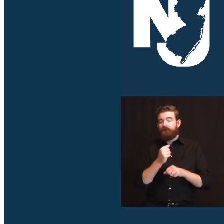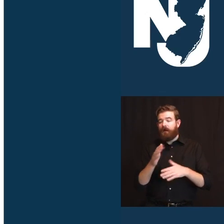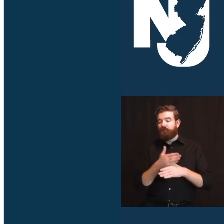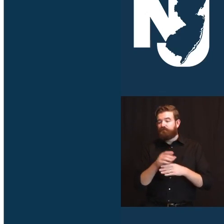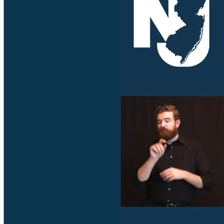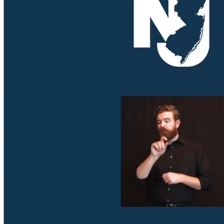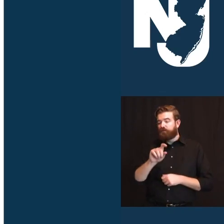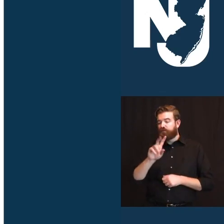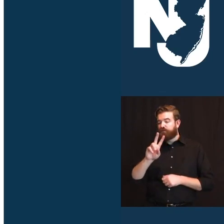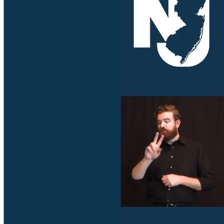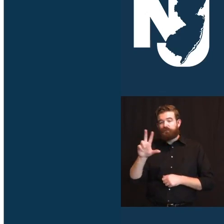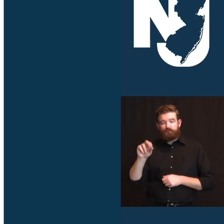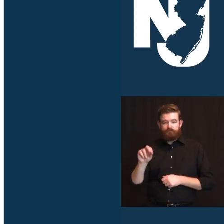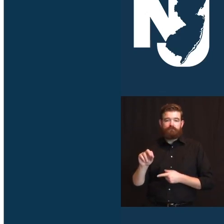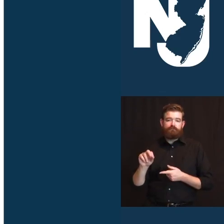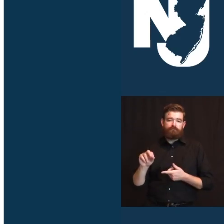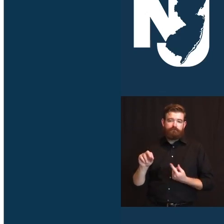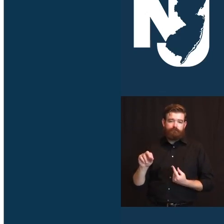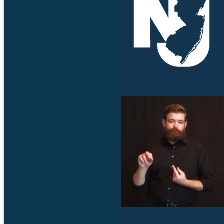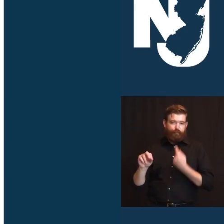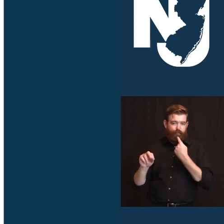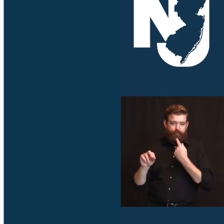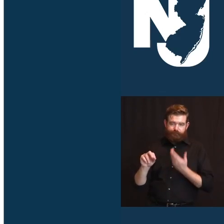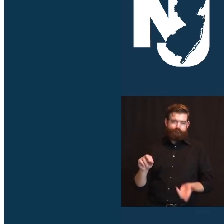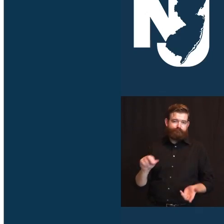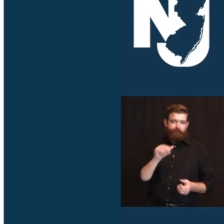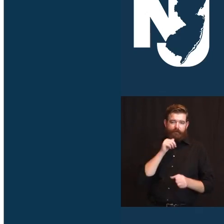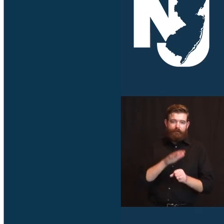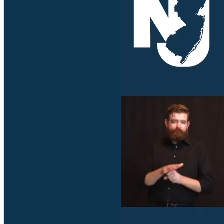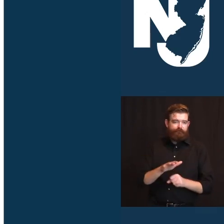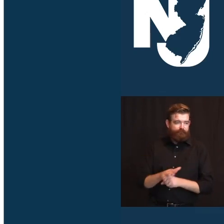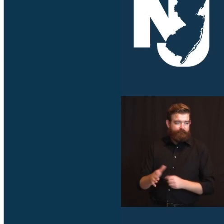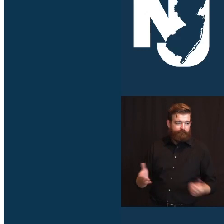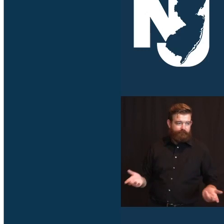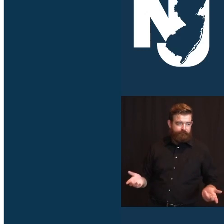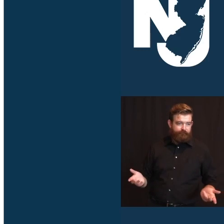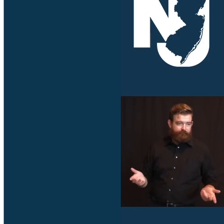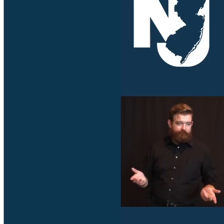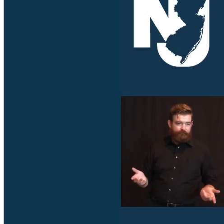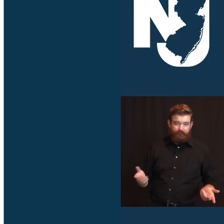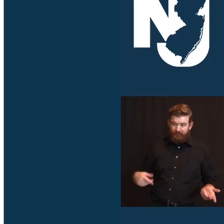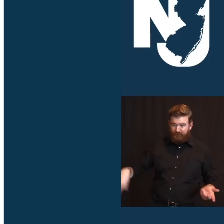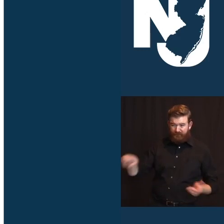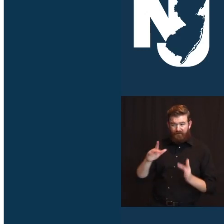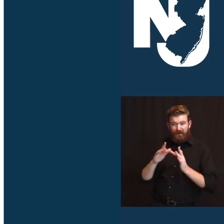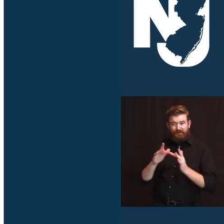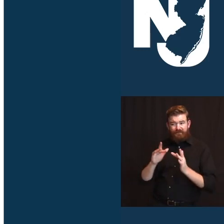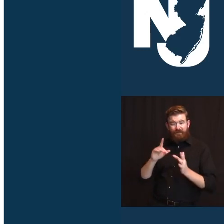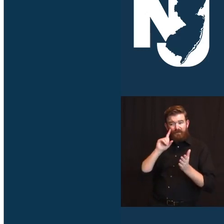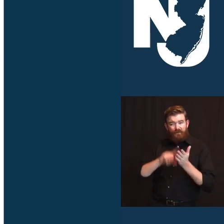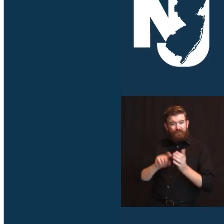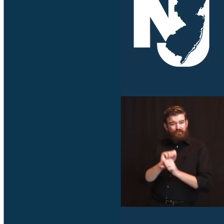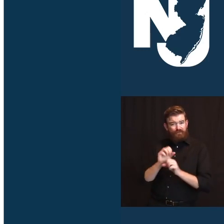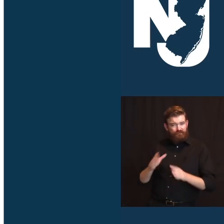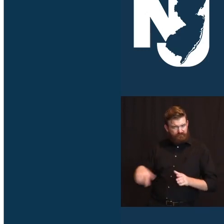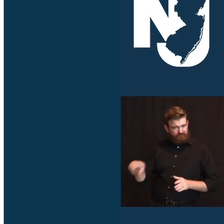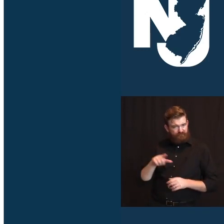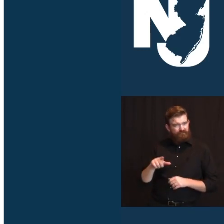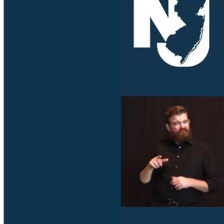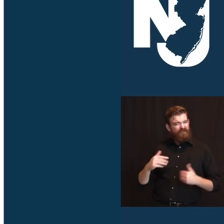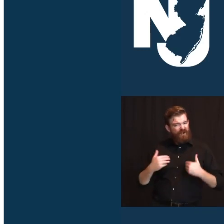enough. Our content, and it's not their fault. They've been incredibly well trained. They reflect the community. They're members of your community. They are with